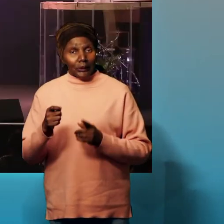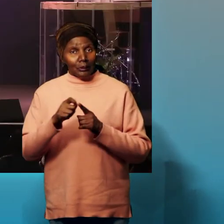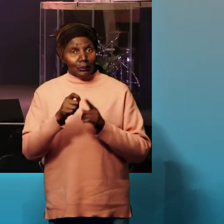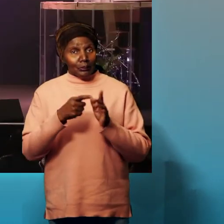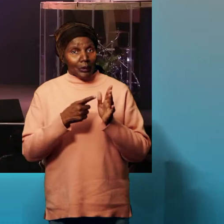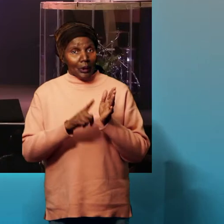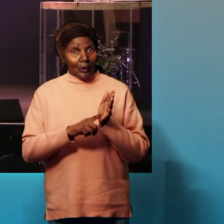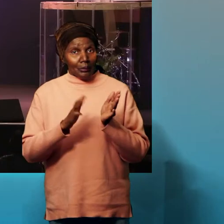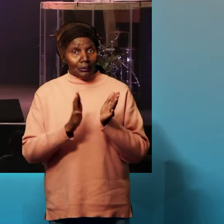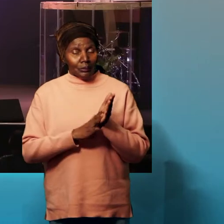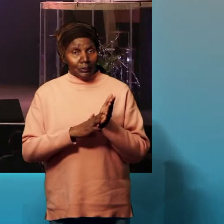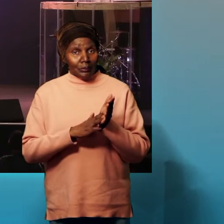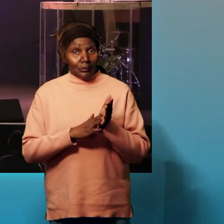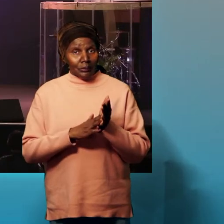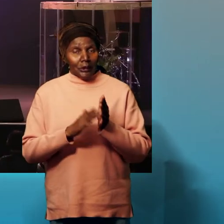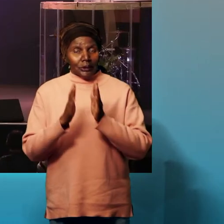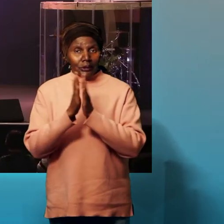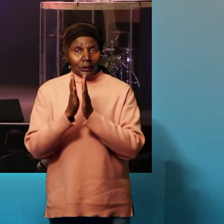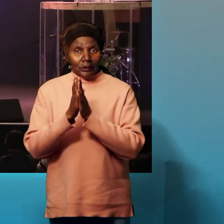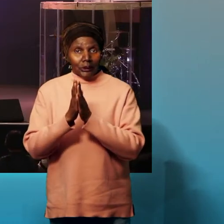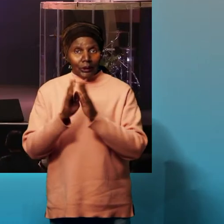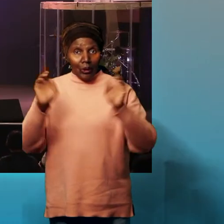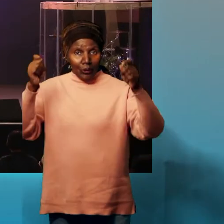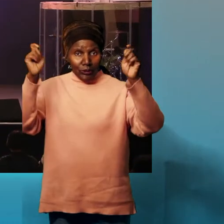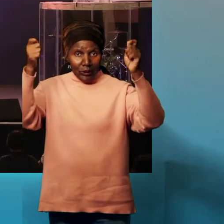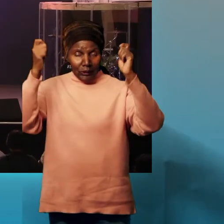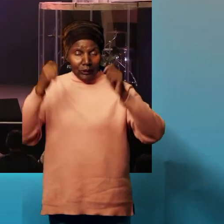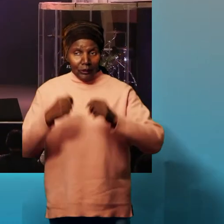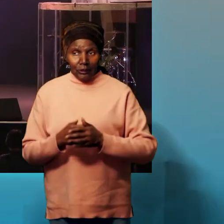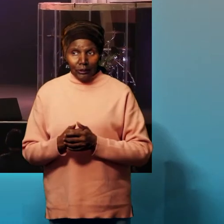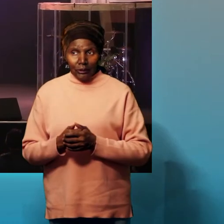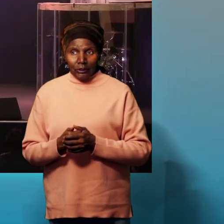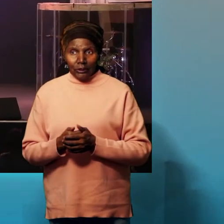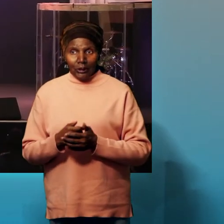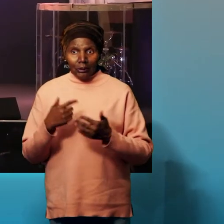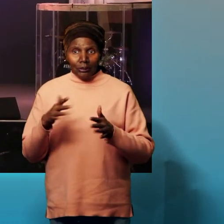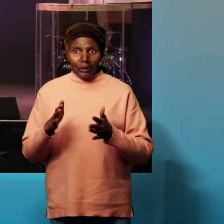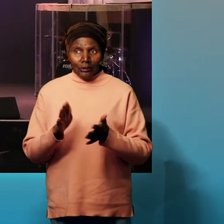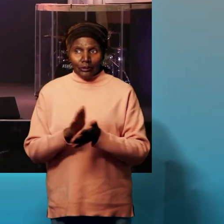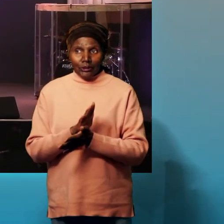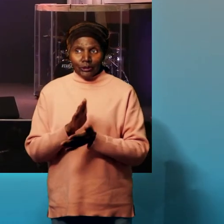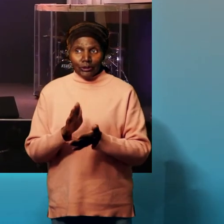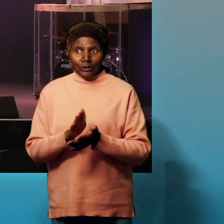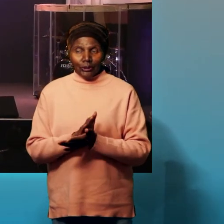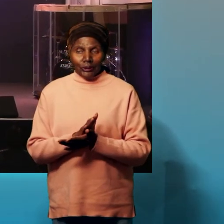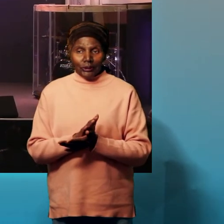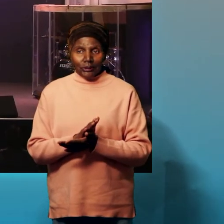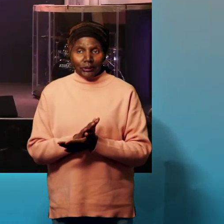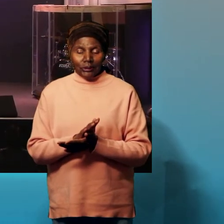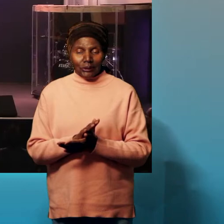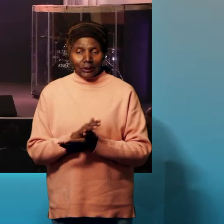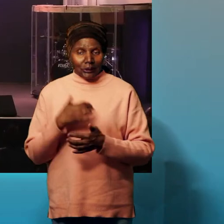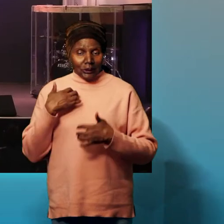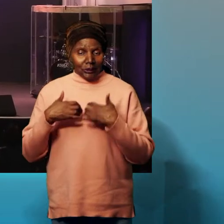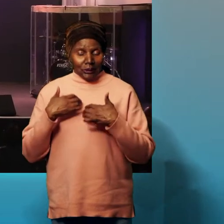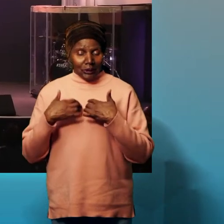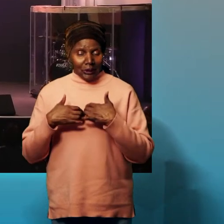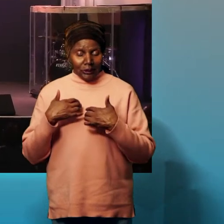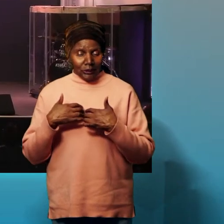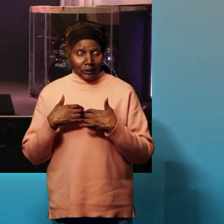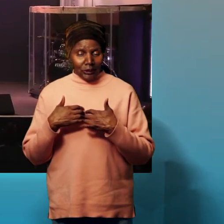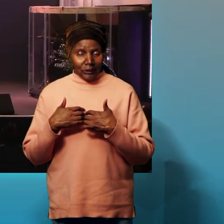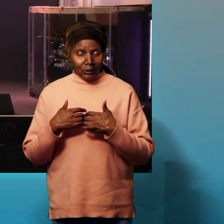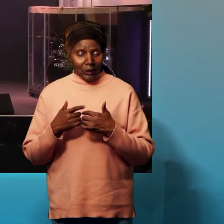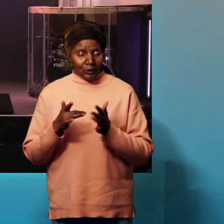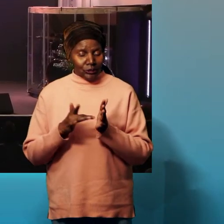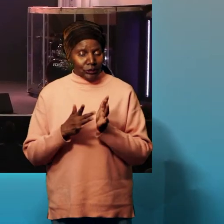Hosanna, as we were celebrating last week, where they're rejoicing at this king and they're excited about him as he came into